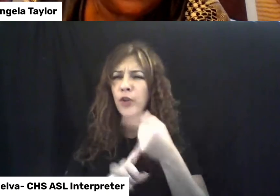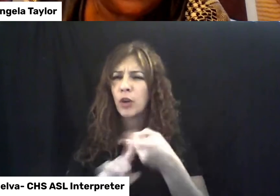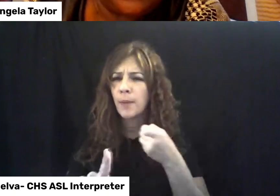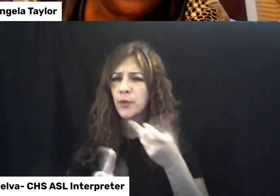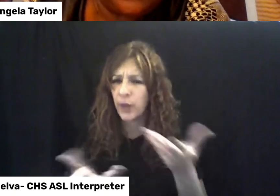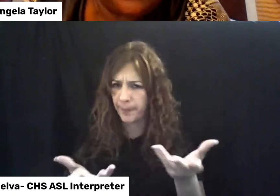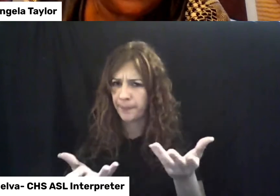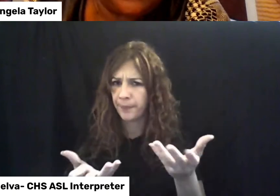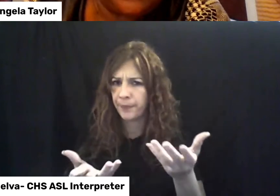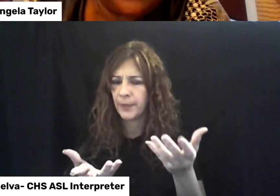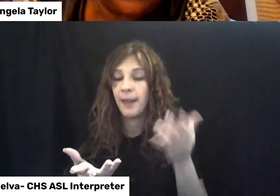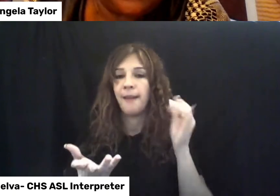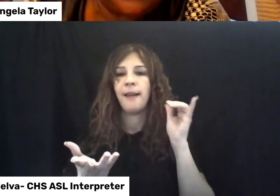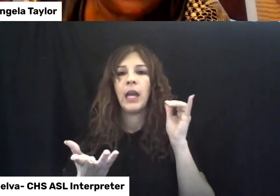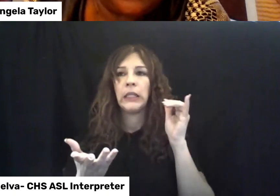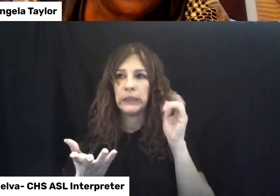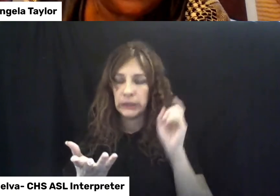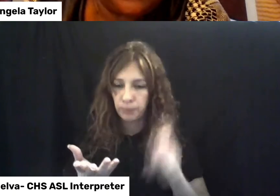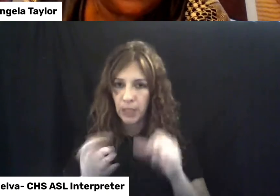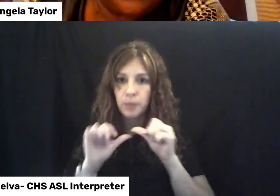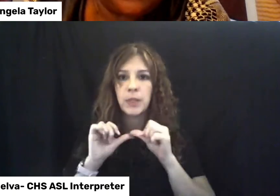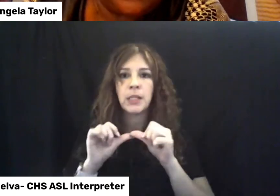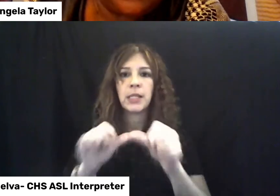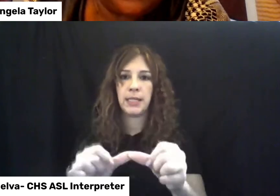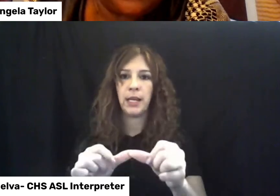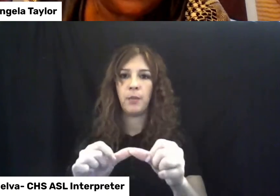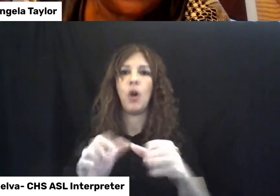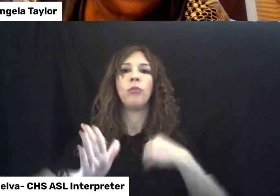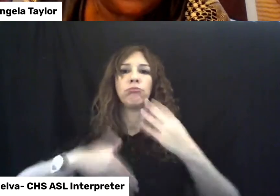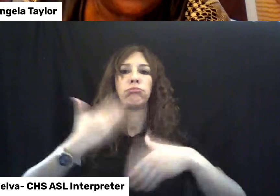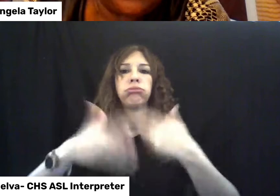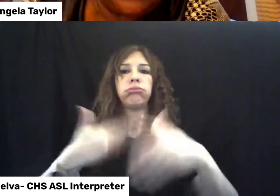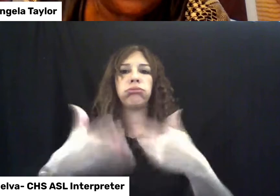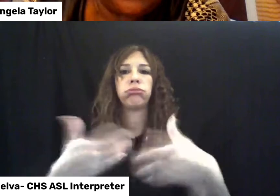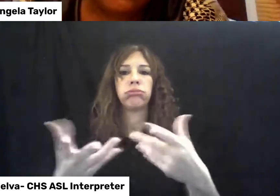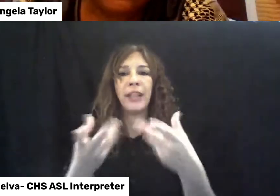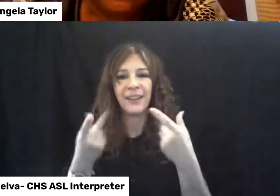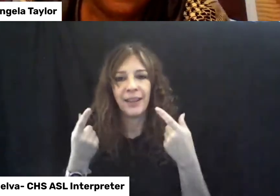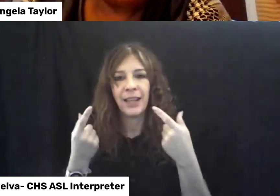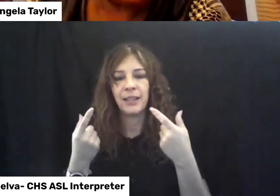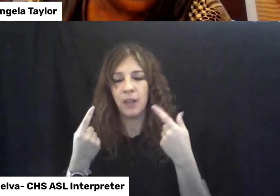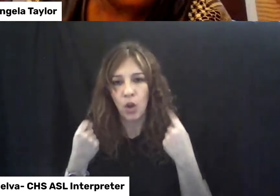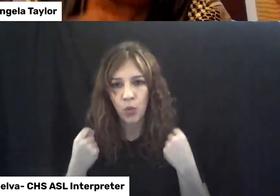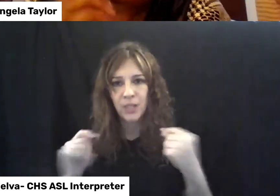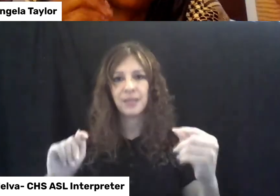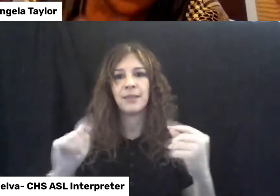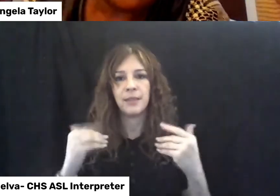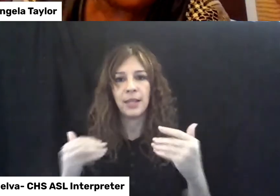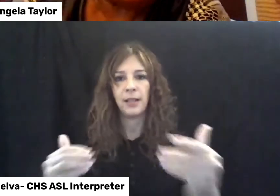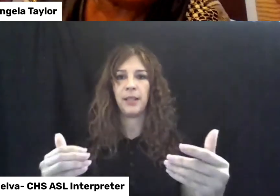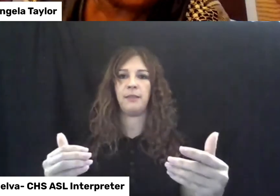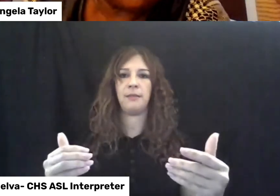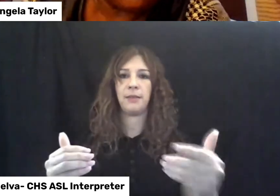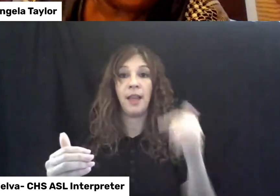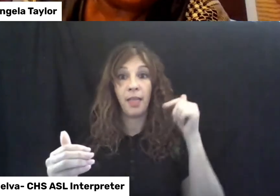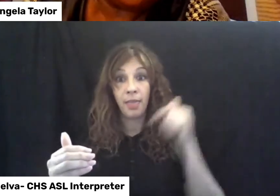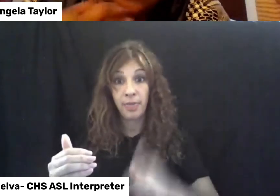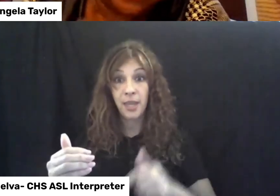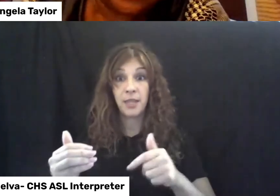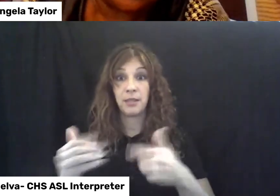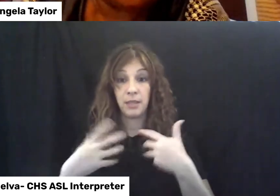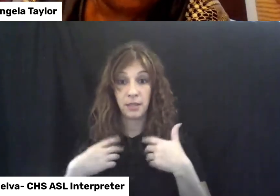being sustainable to keep it moving, and the resilience. This is a resilient